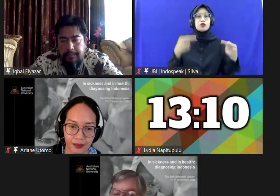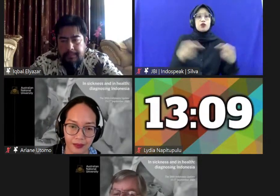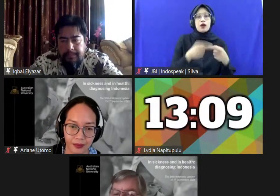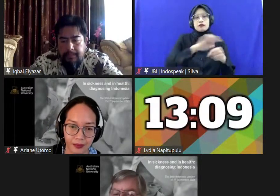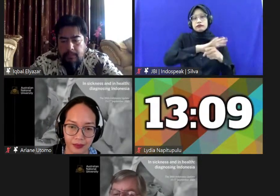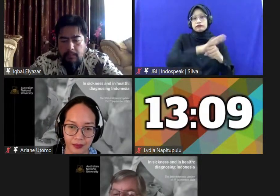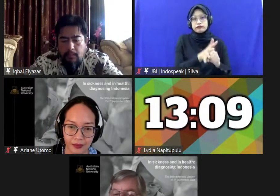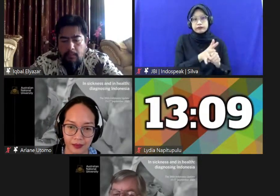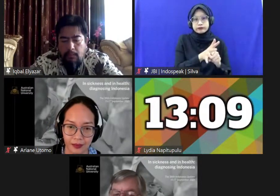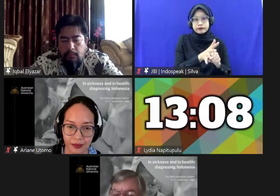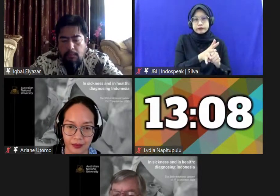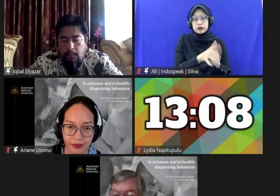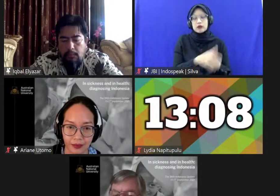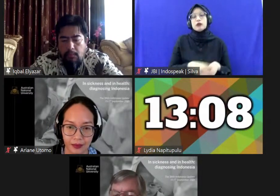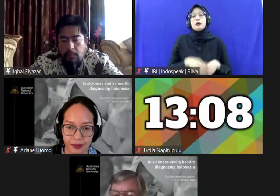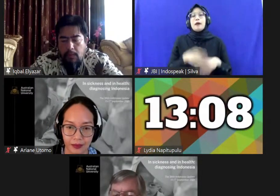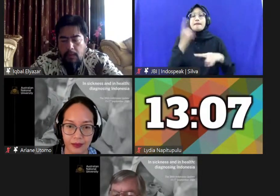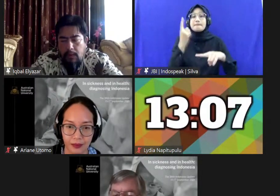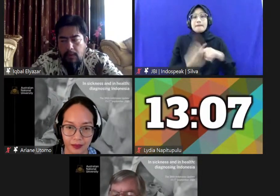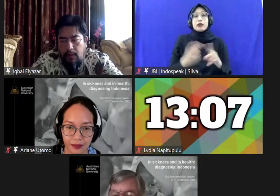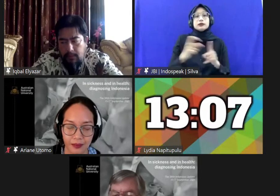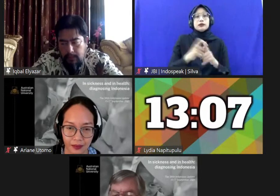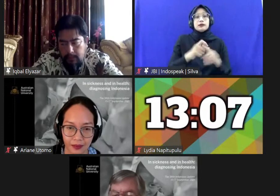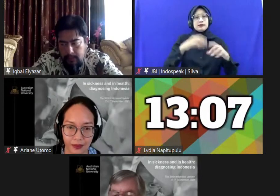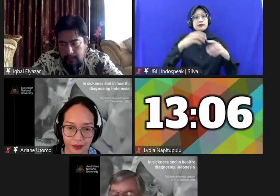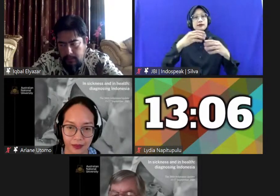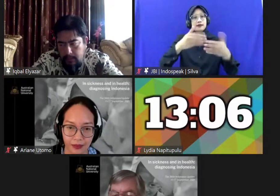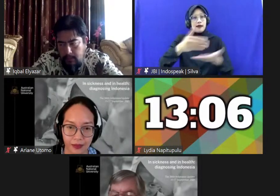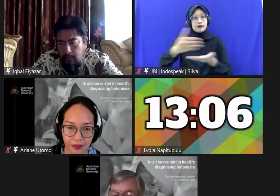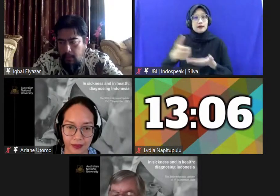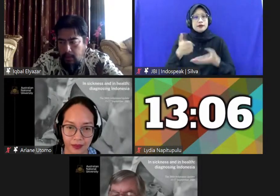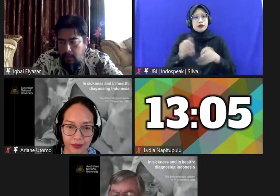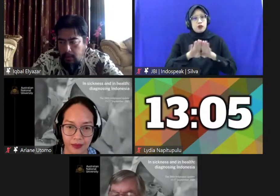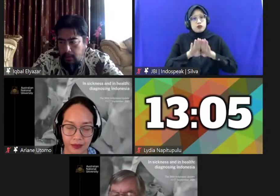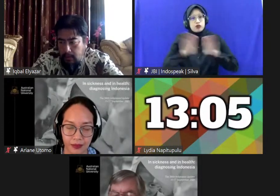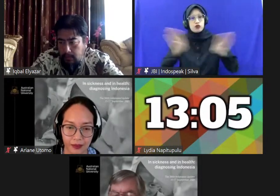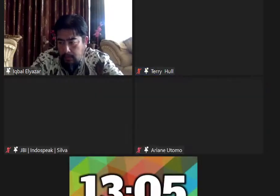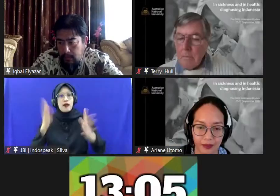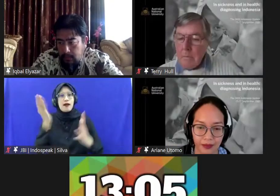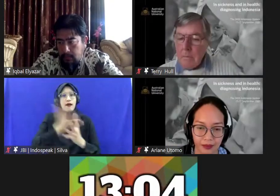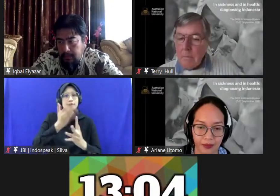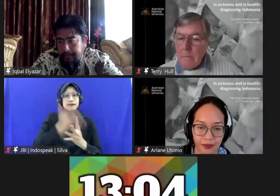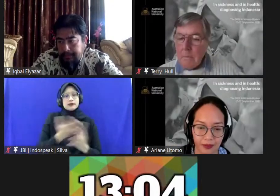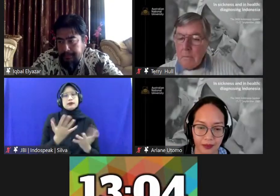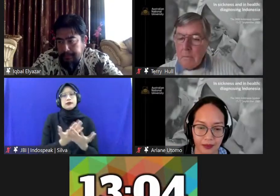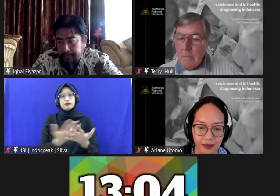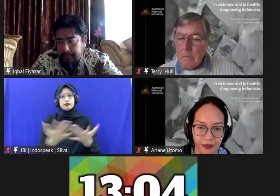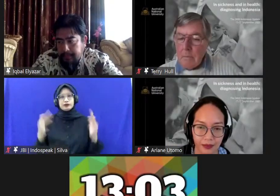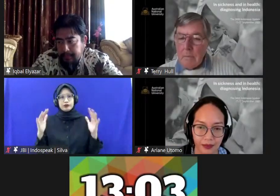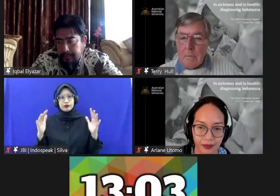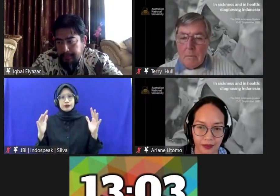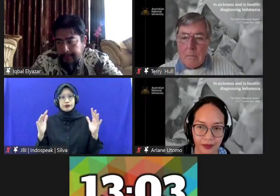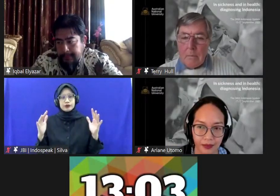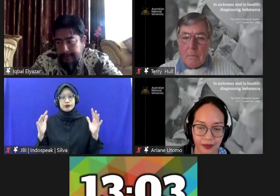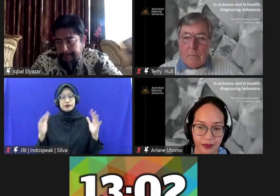openly or transparently to the public. So I think that is the